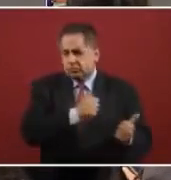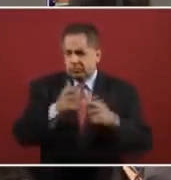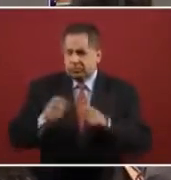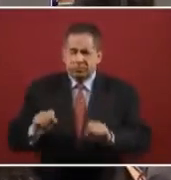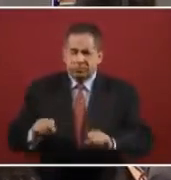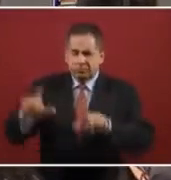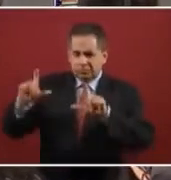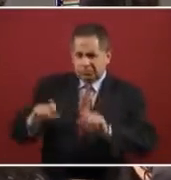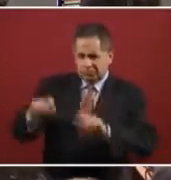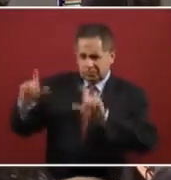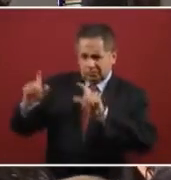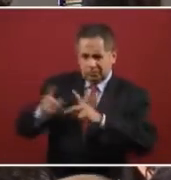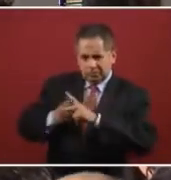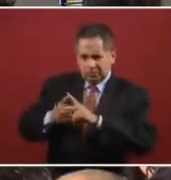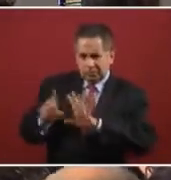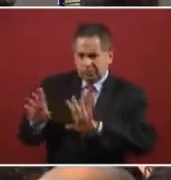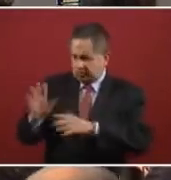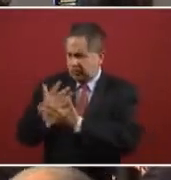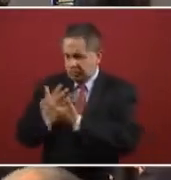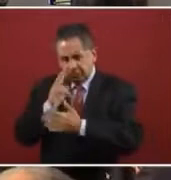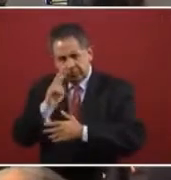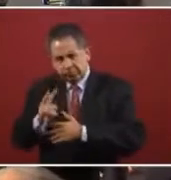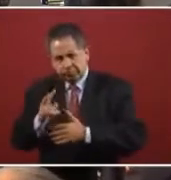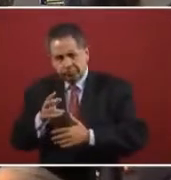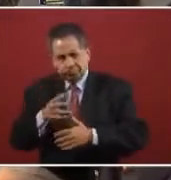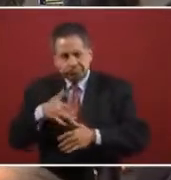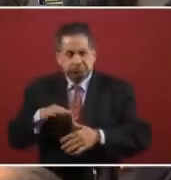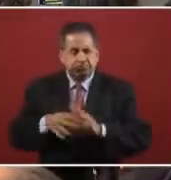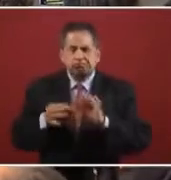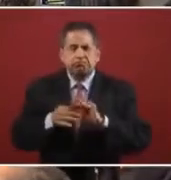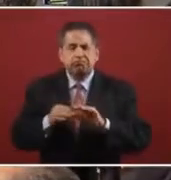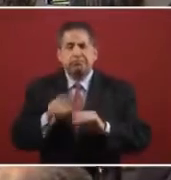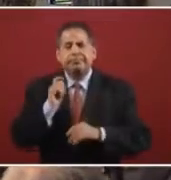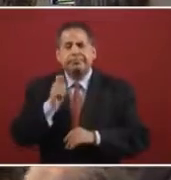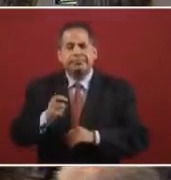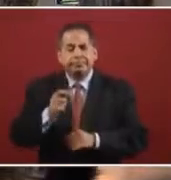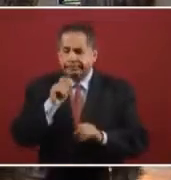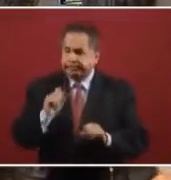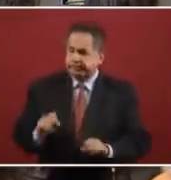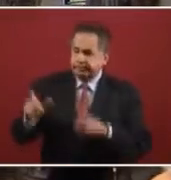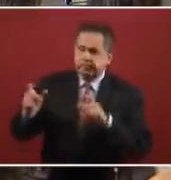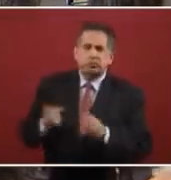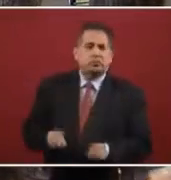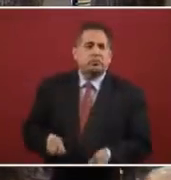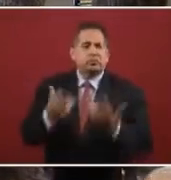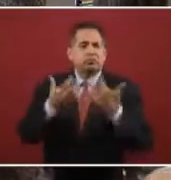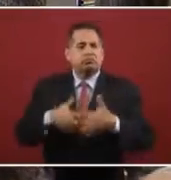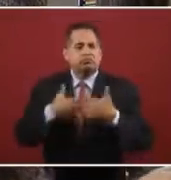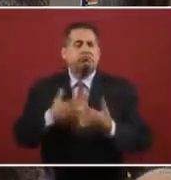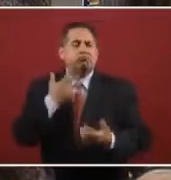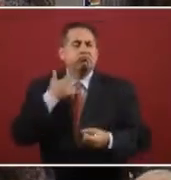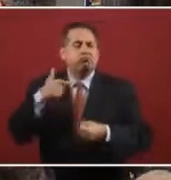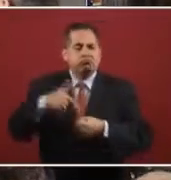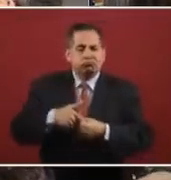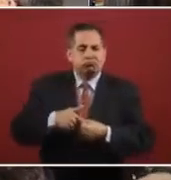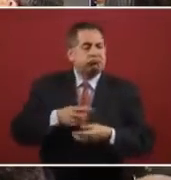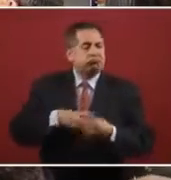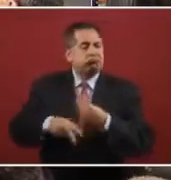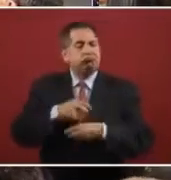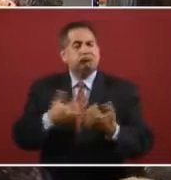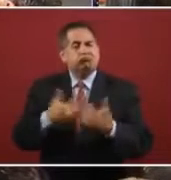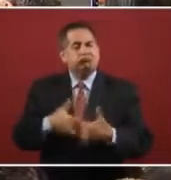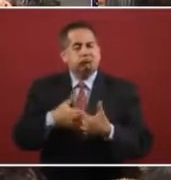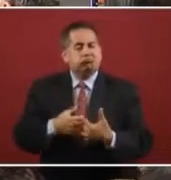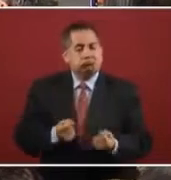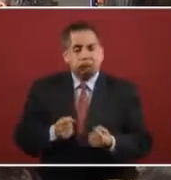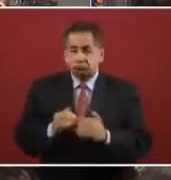he brought some slides. Look, we'll show you the graphs. See how much is being